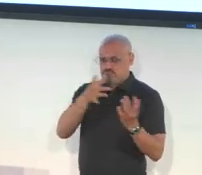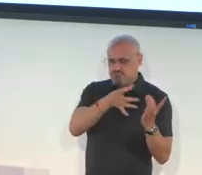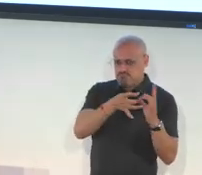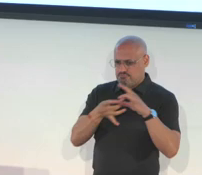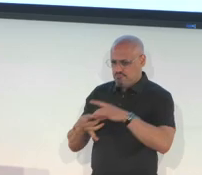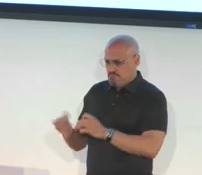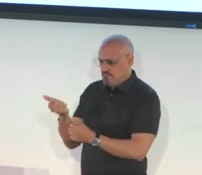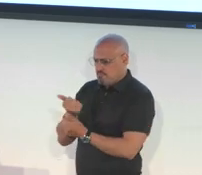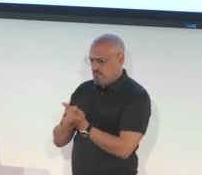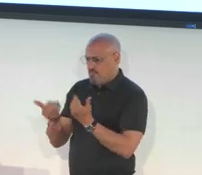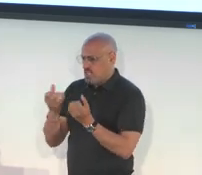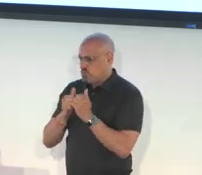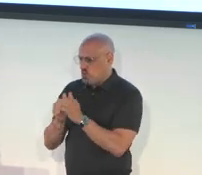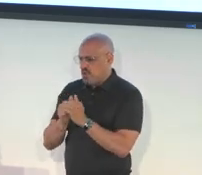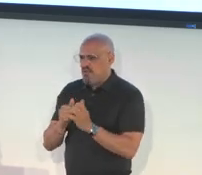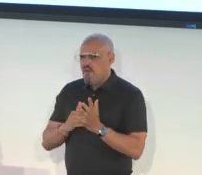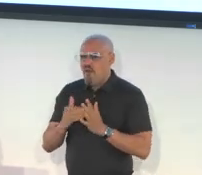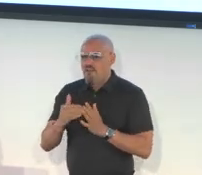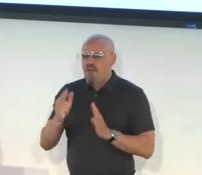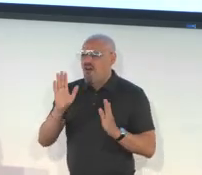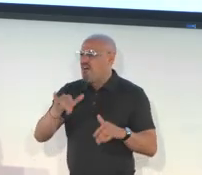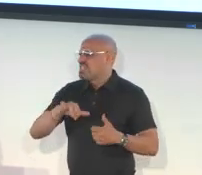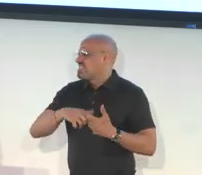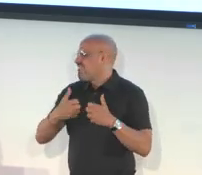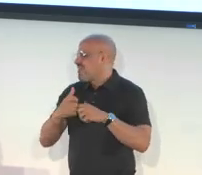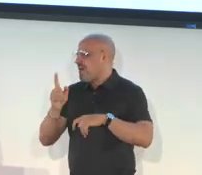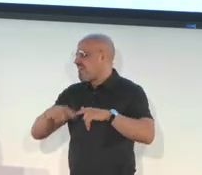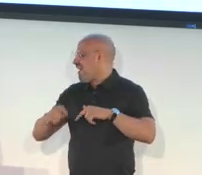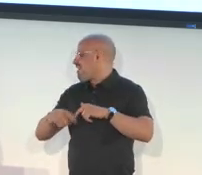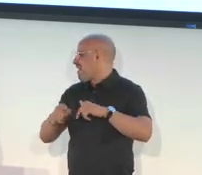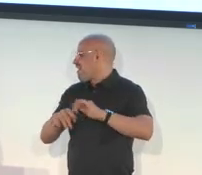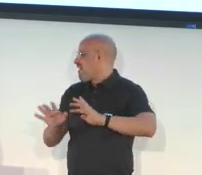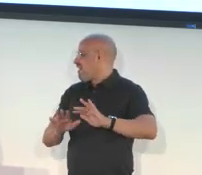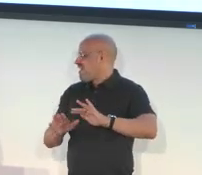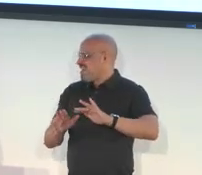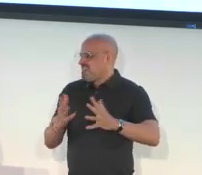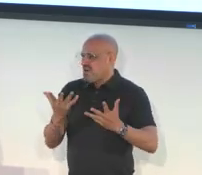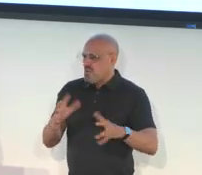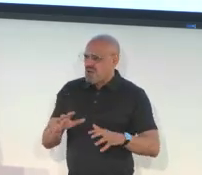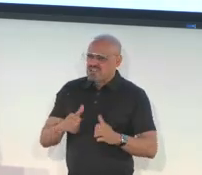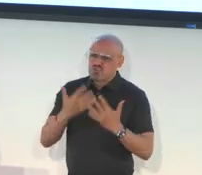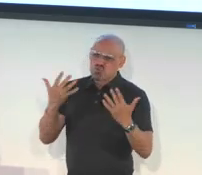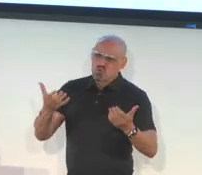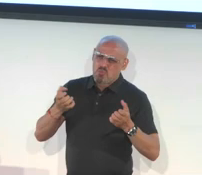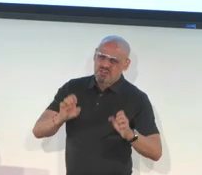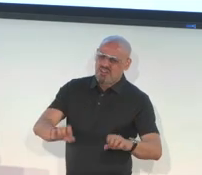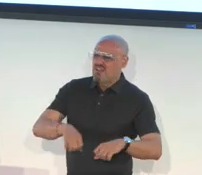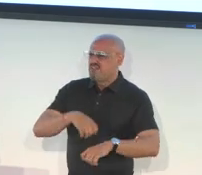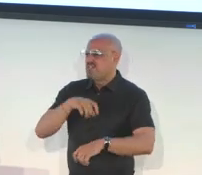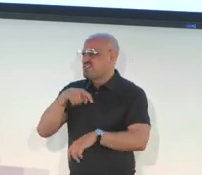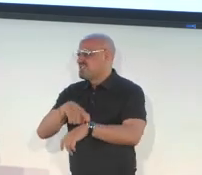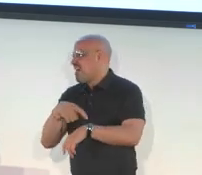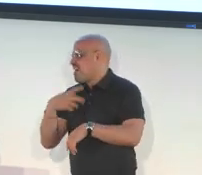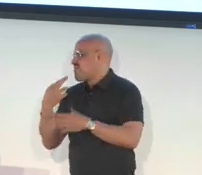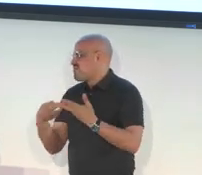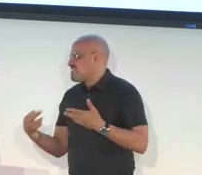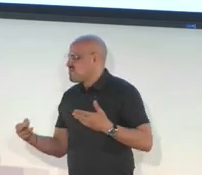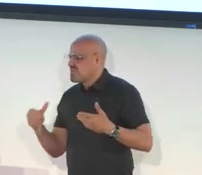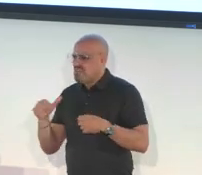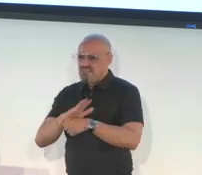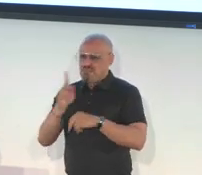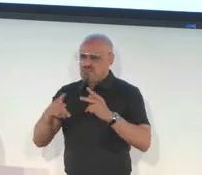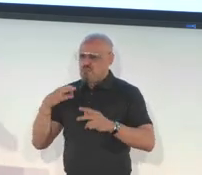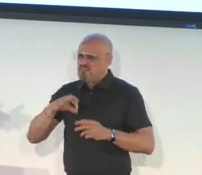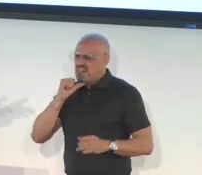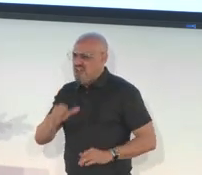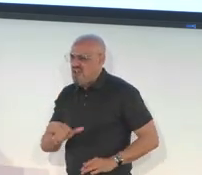quite often we go, it's just too difficult to do that. We don't want to do that. It'll take too much effort, too much time, too much resources, and not enough people will